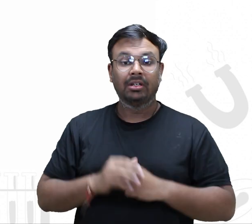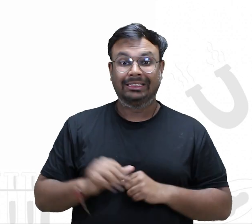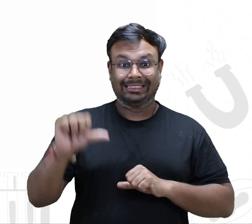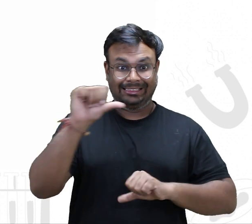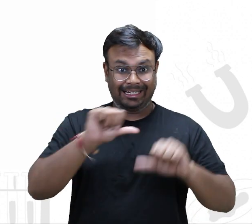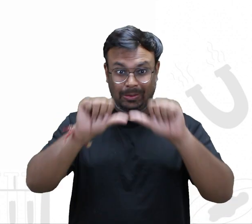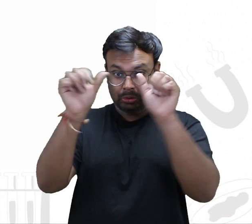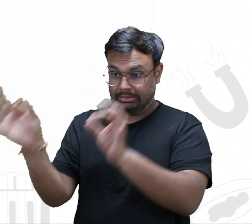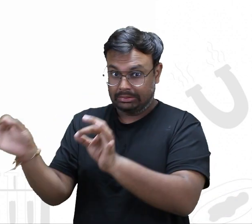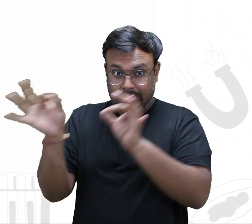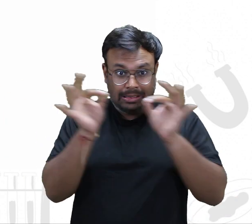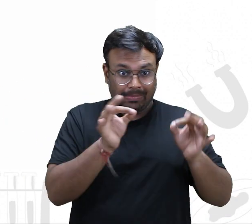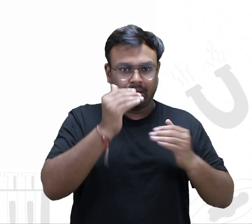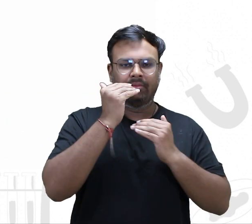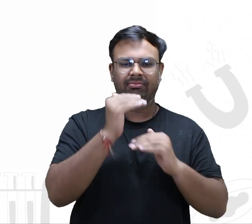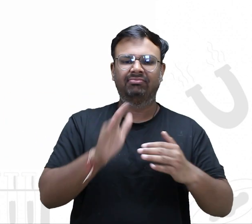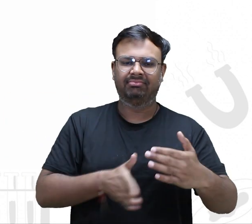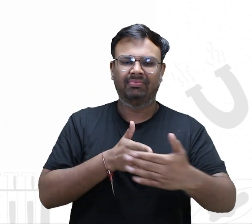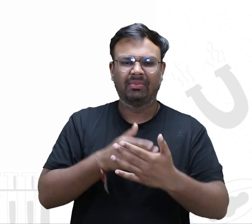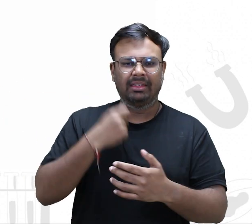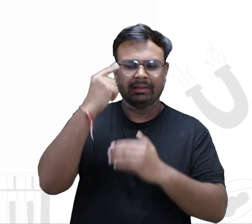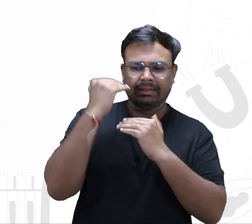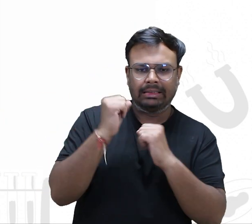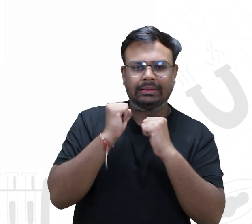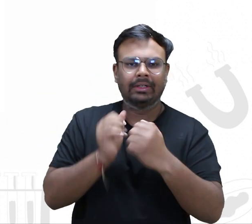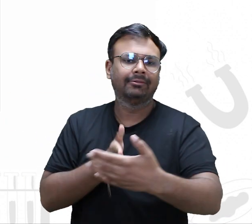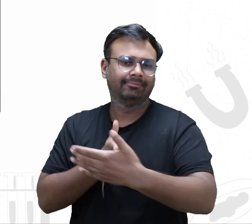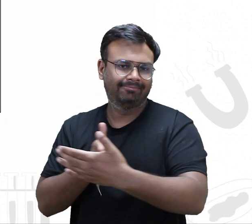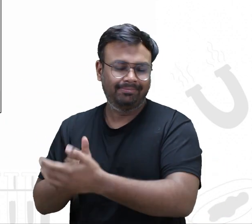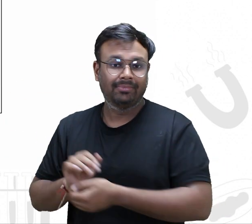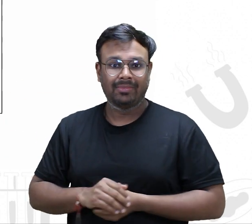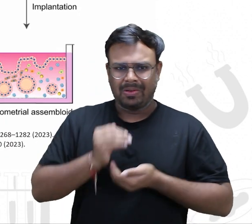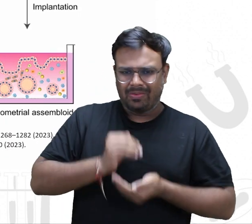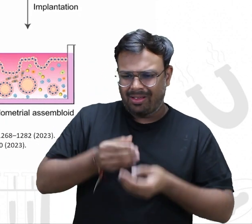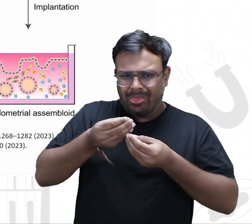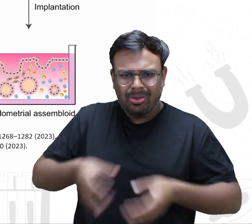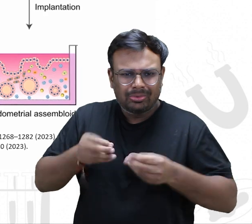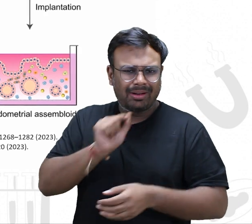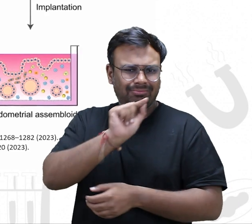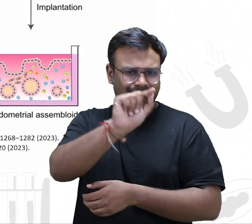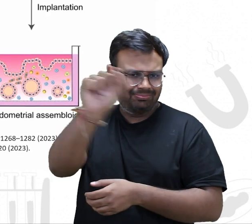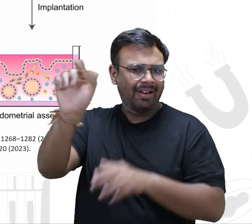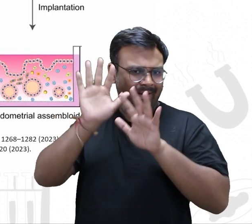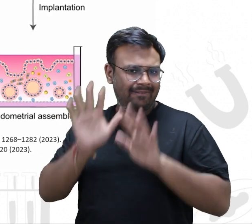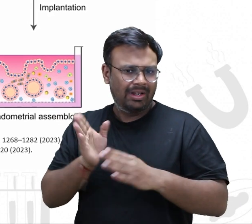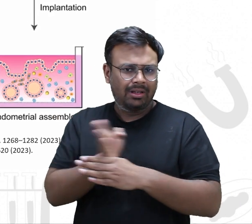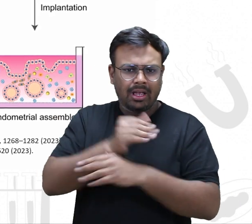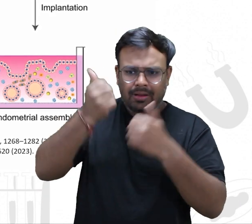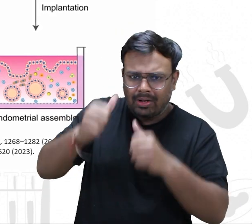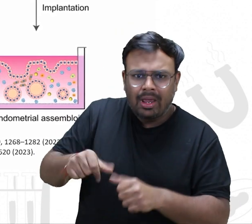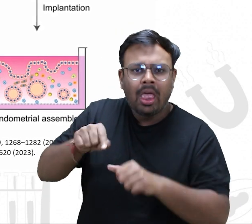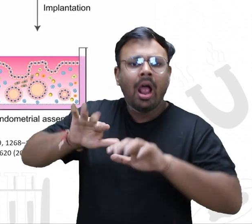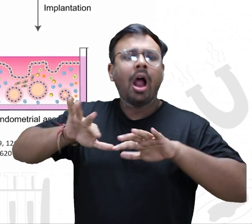of experimental models have limited our understanding of a range of fertility disorders including sterility, recurrent implantation